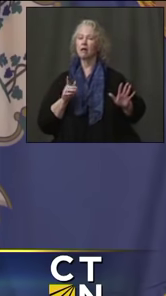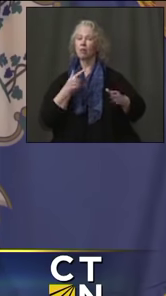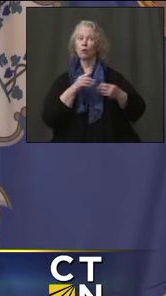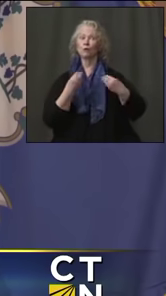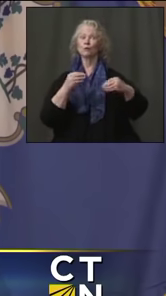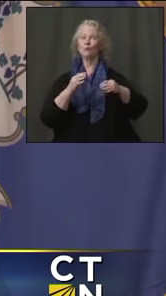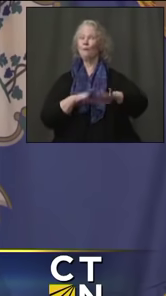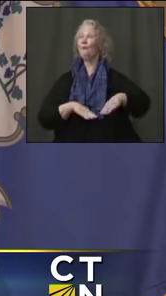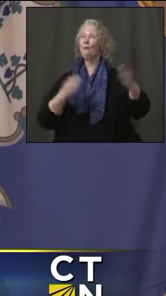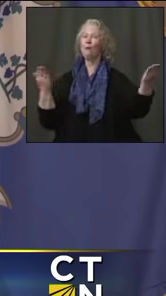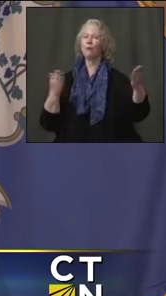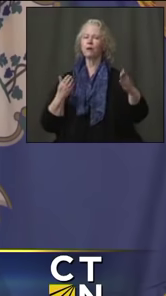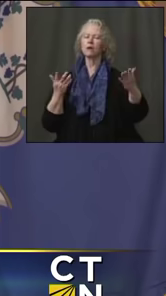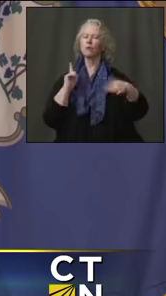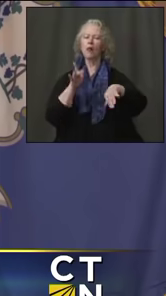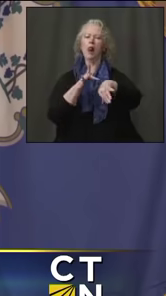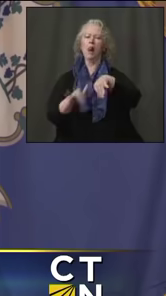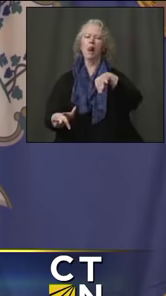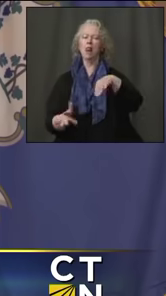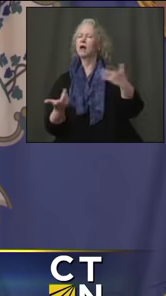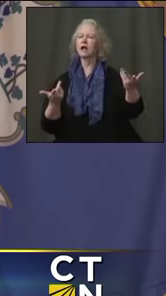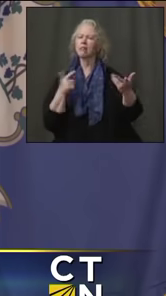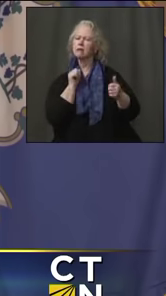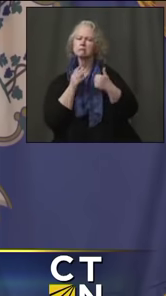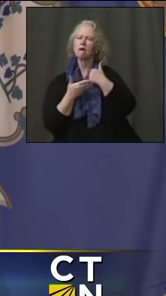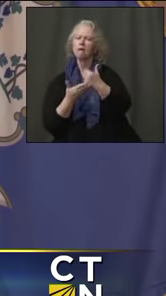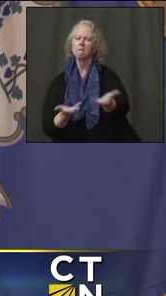are empty, and that's no good for anybody.